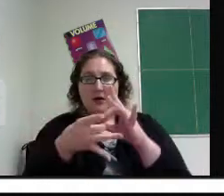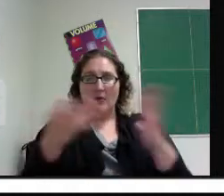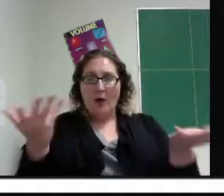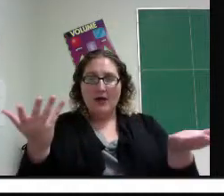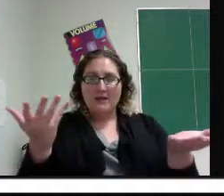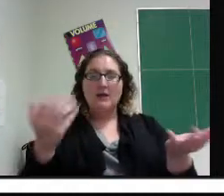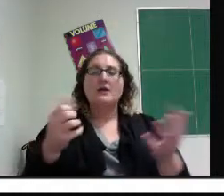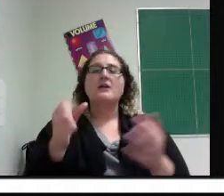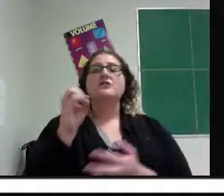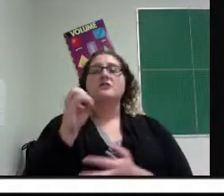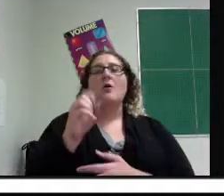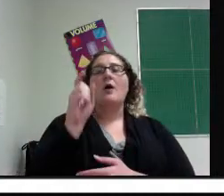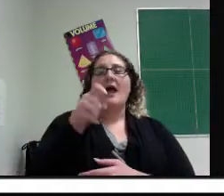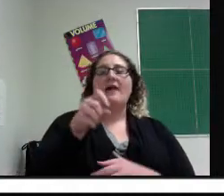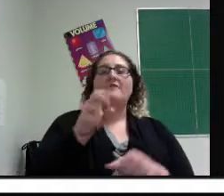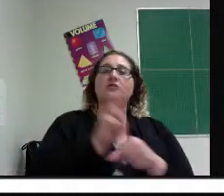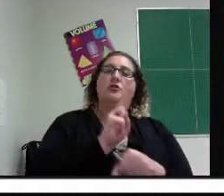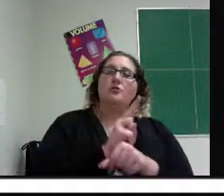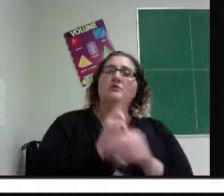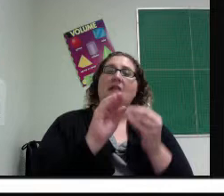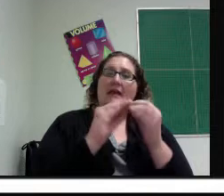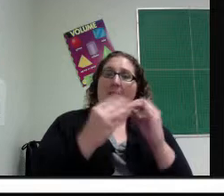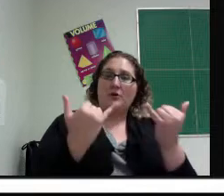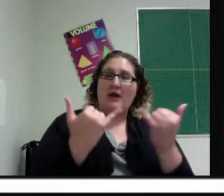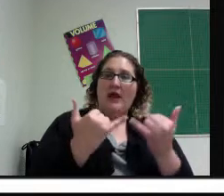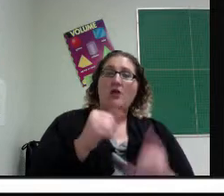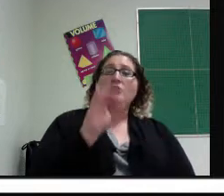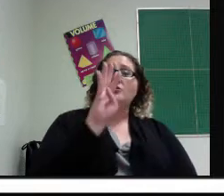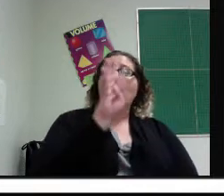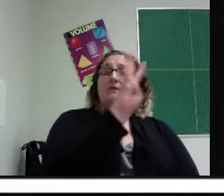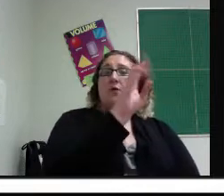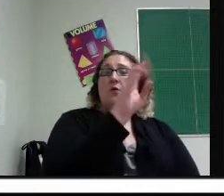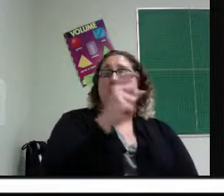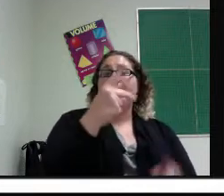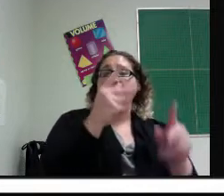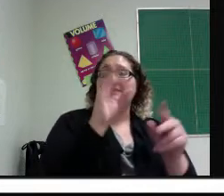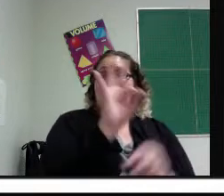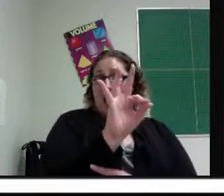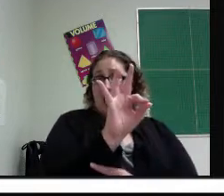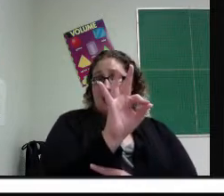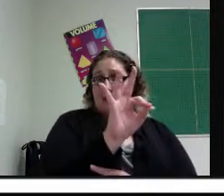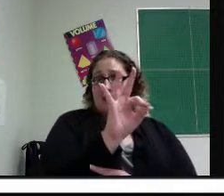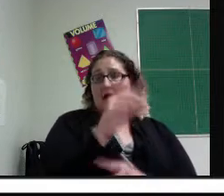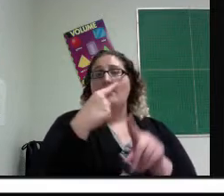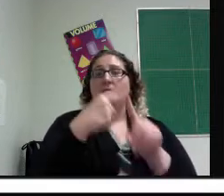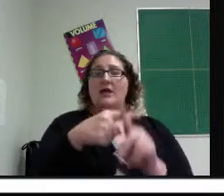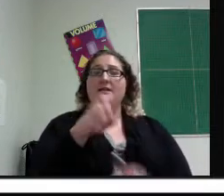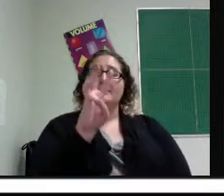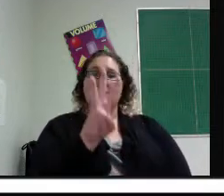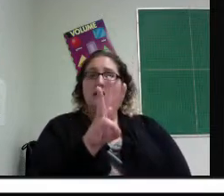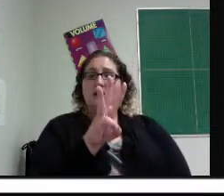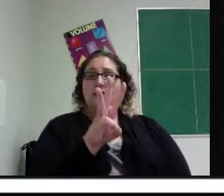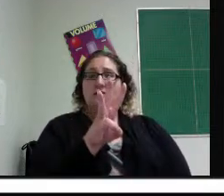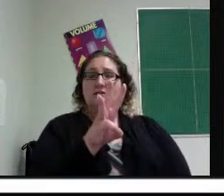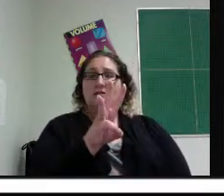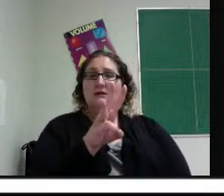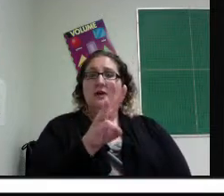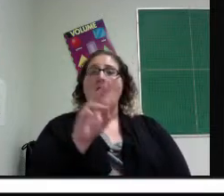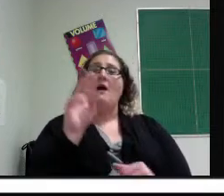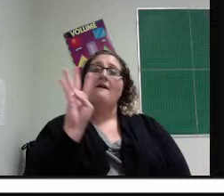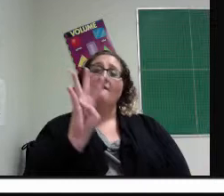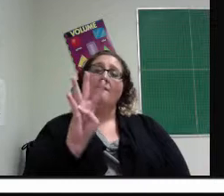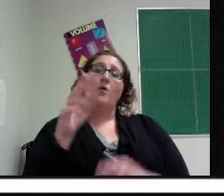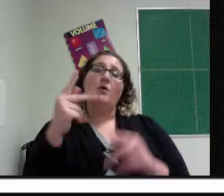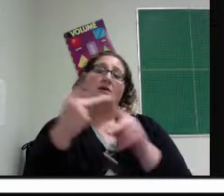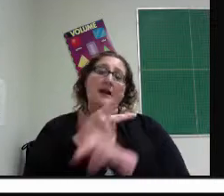have to plug these back in. So I'm going to take 4 times 9 plus 6. And 4